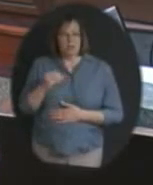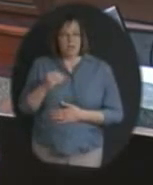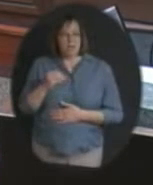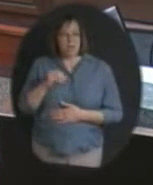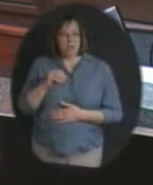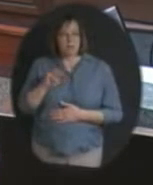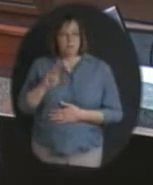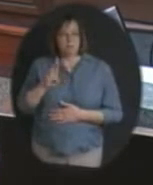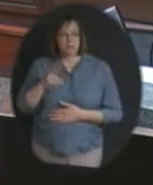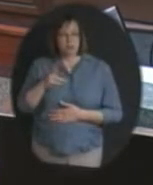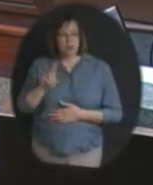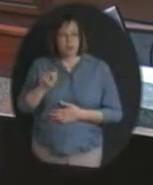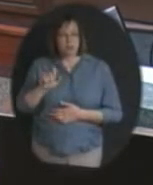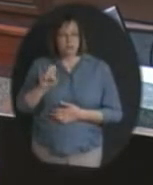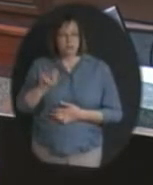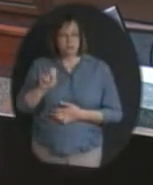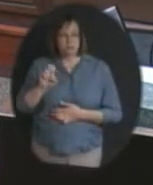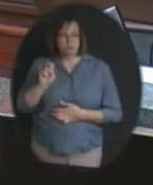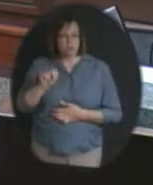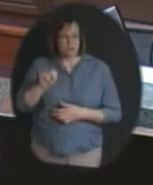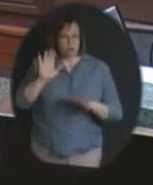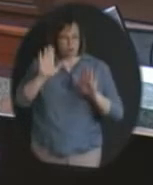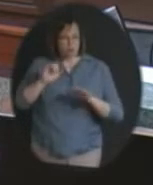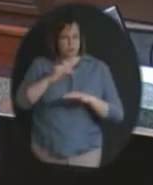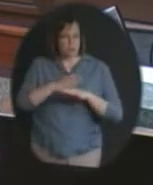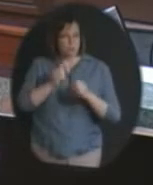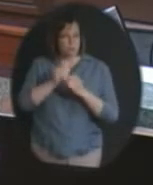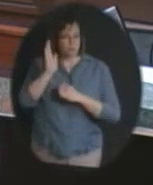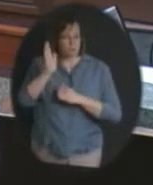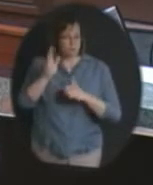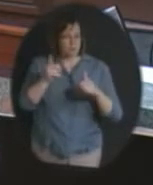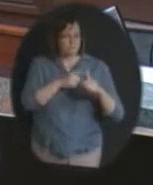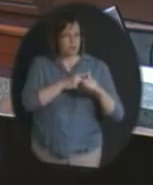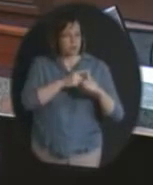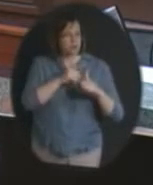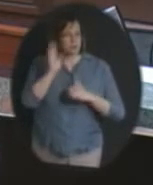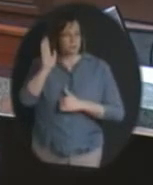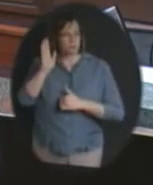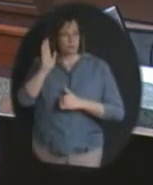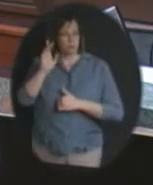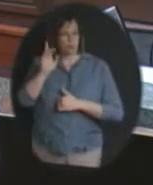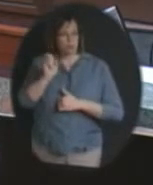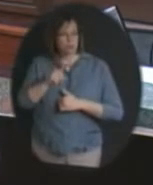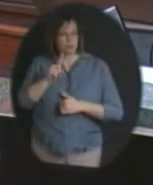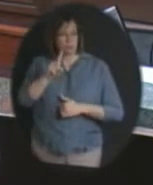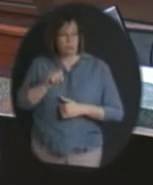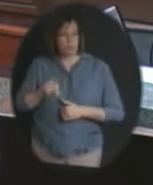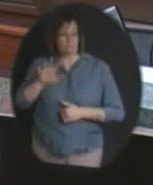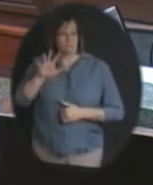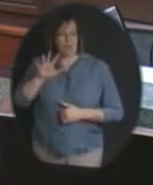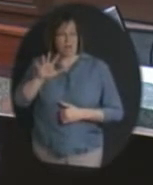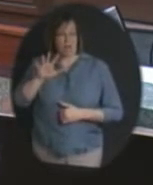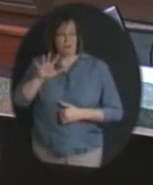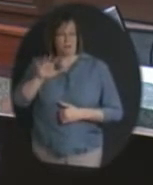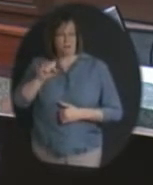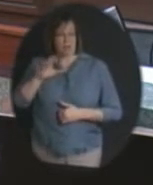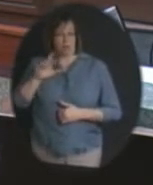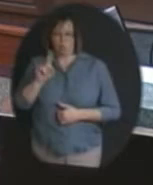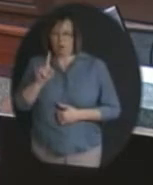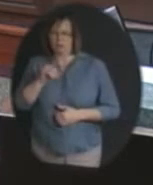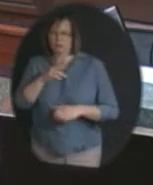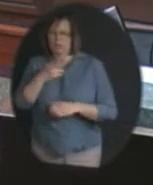did a great job with the presentation. The first question took about 1.5 seconds, and it was, where's the high school going